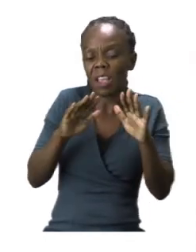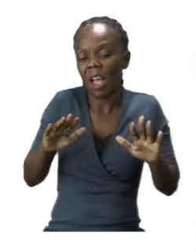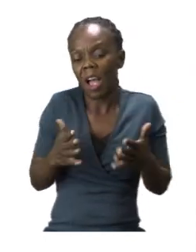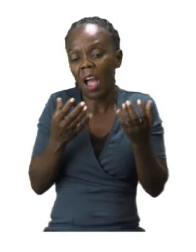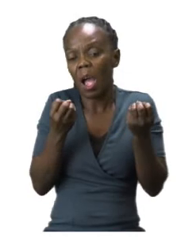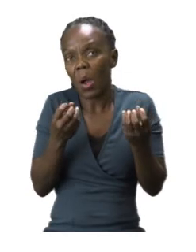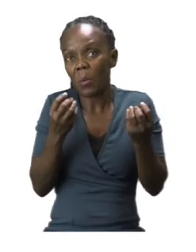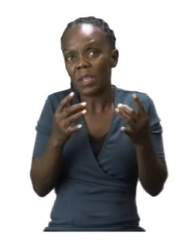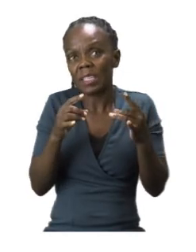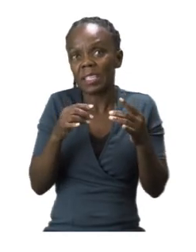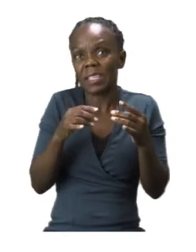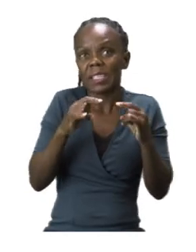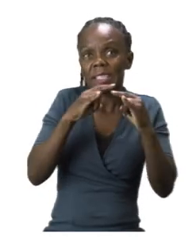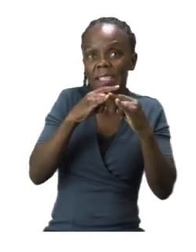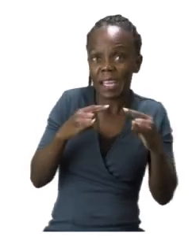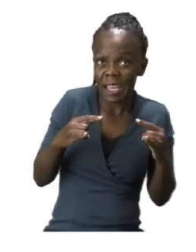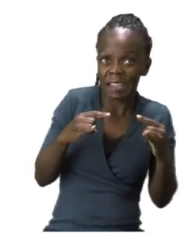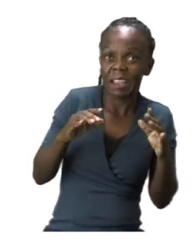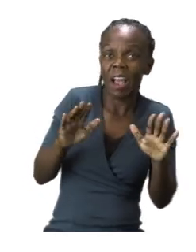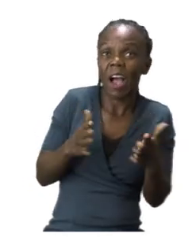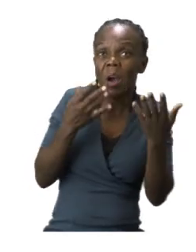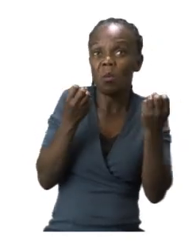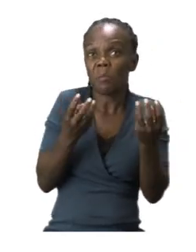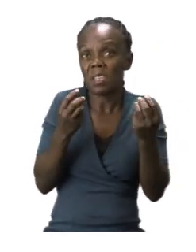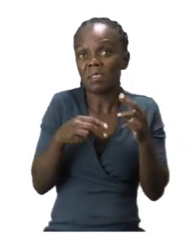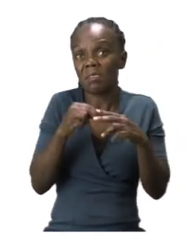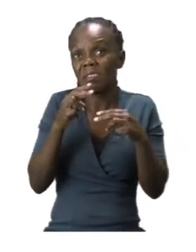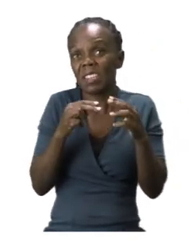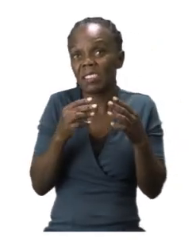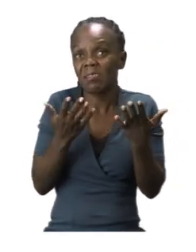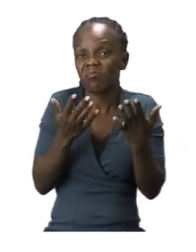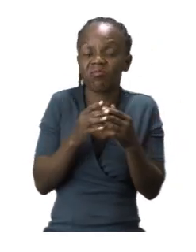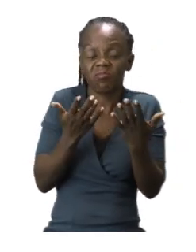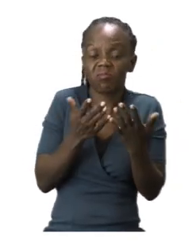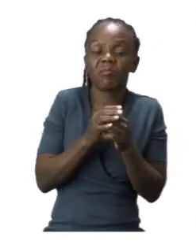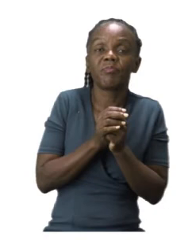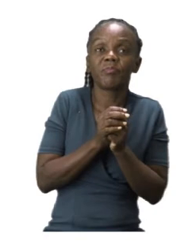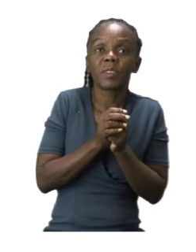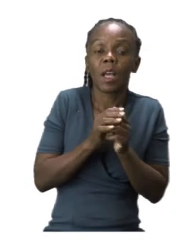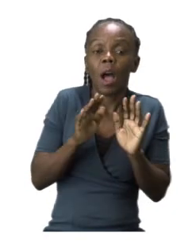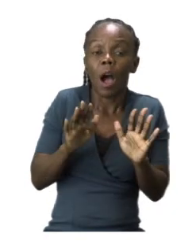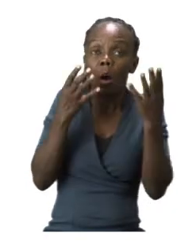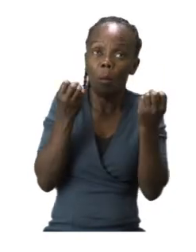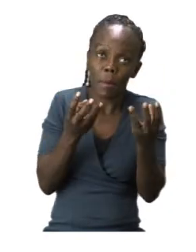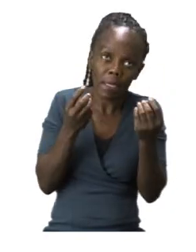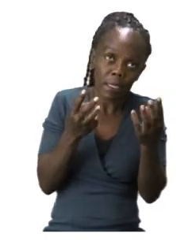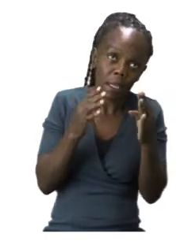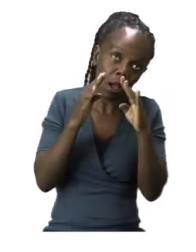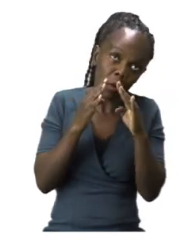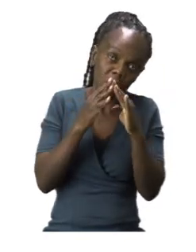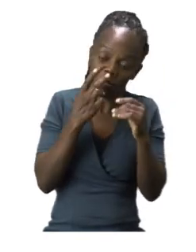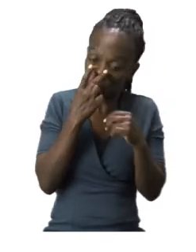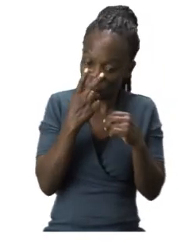is saying houses. How many houses can you see? Let's count.